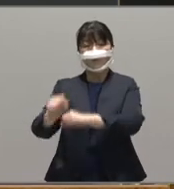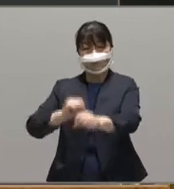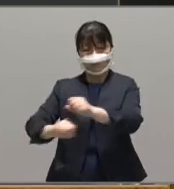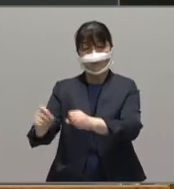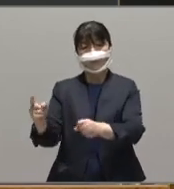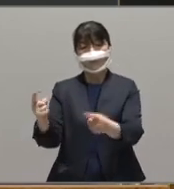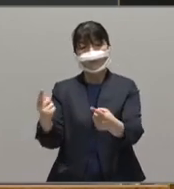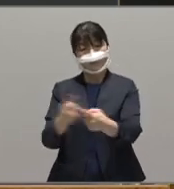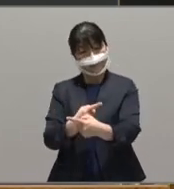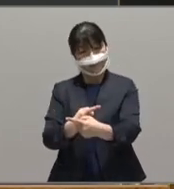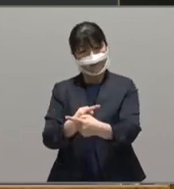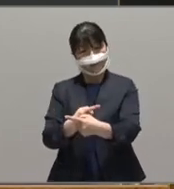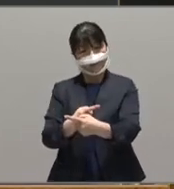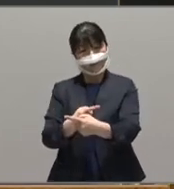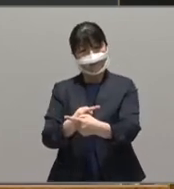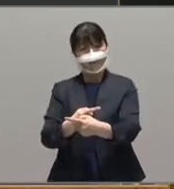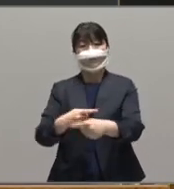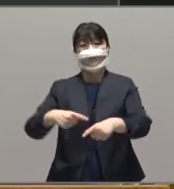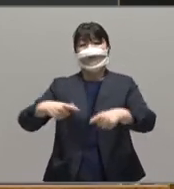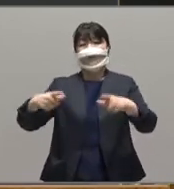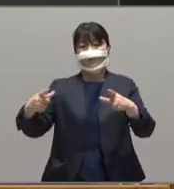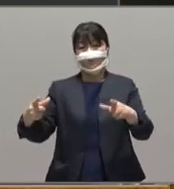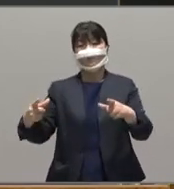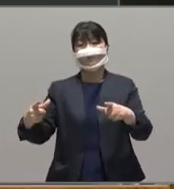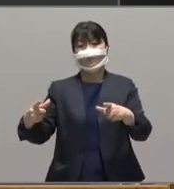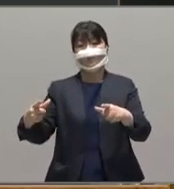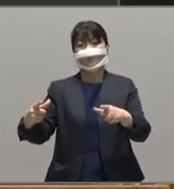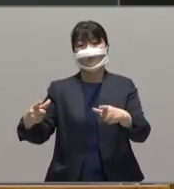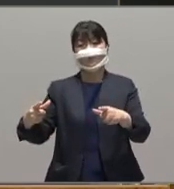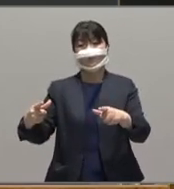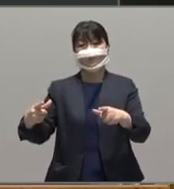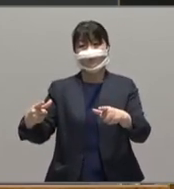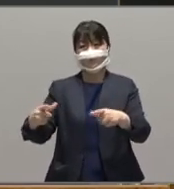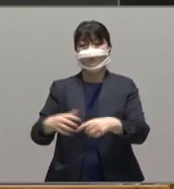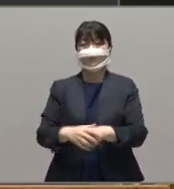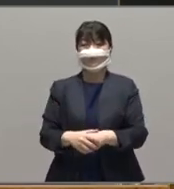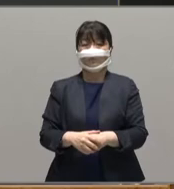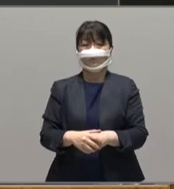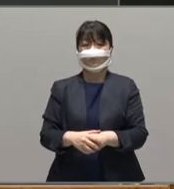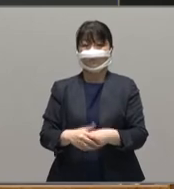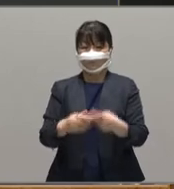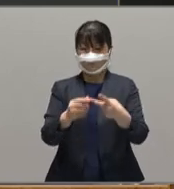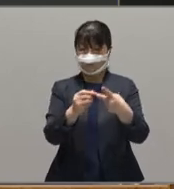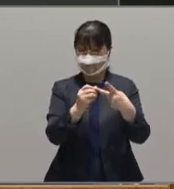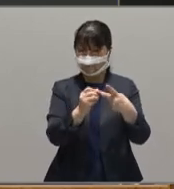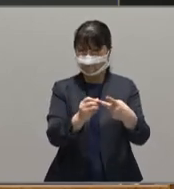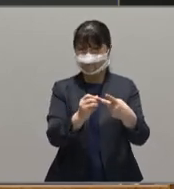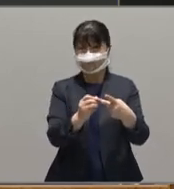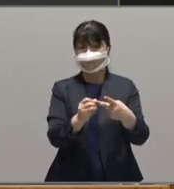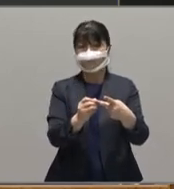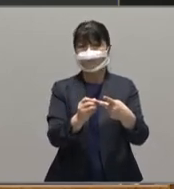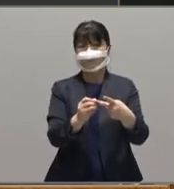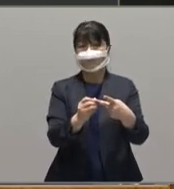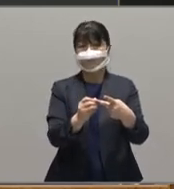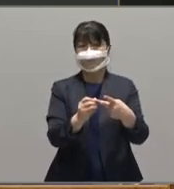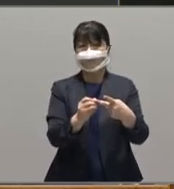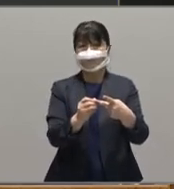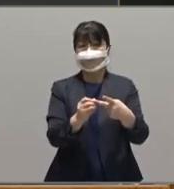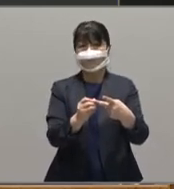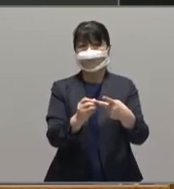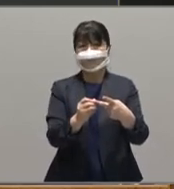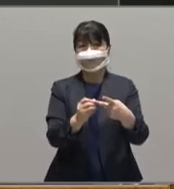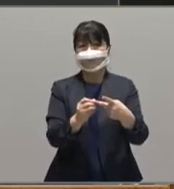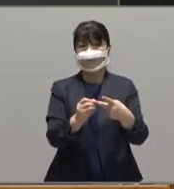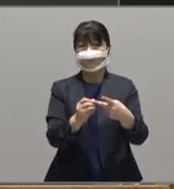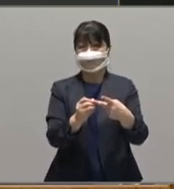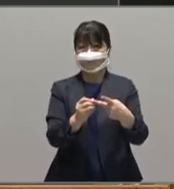cells, and then we were able to prove that the activity level of the NK cells increased. That's an in vitro